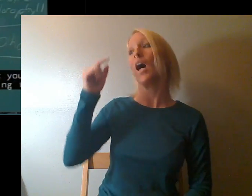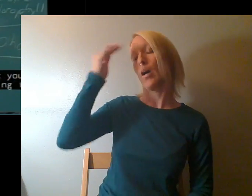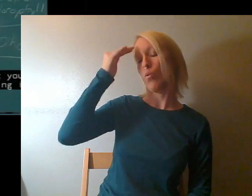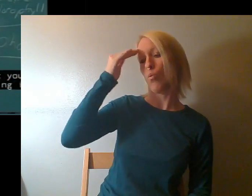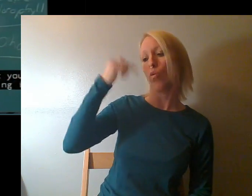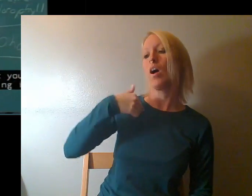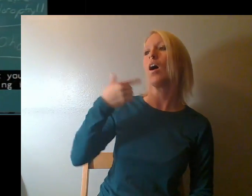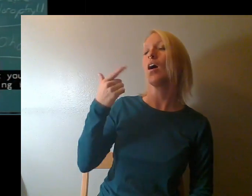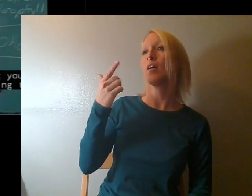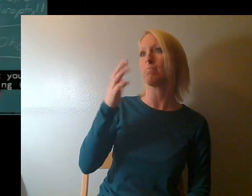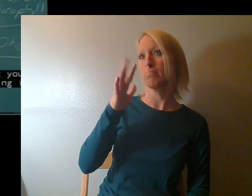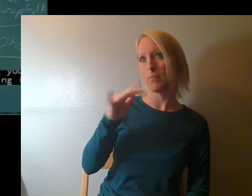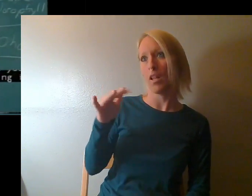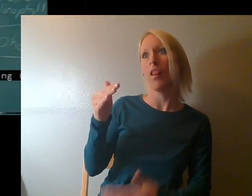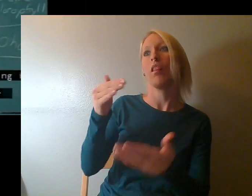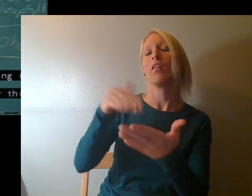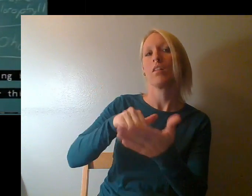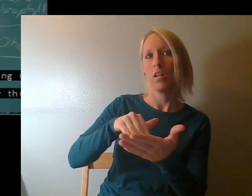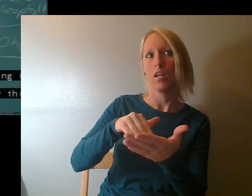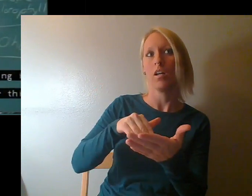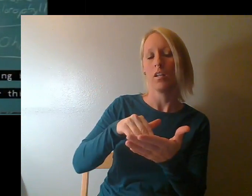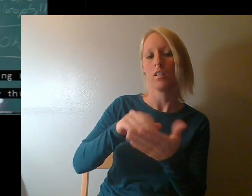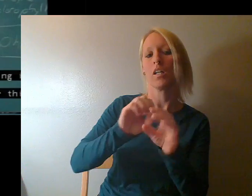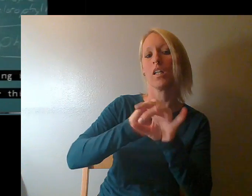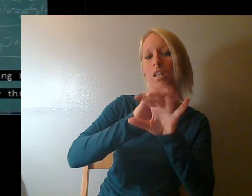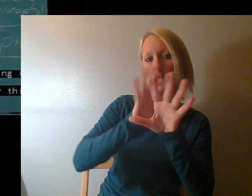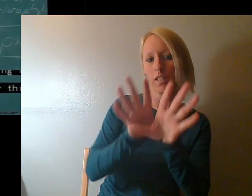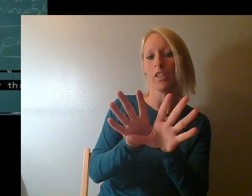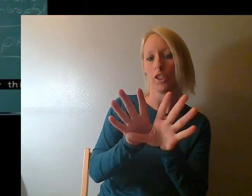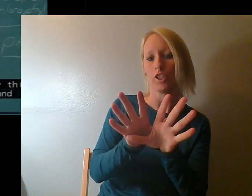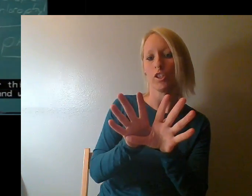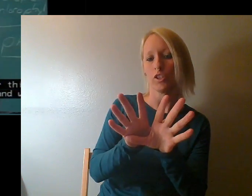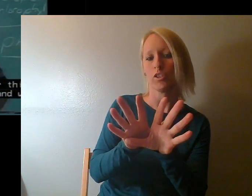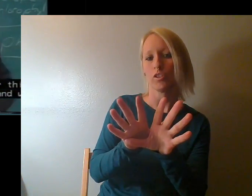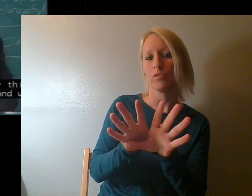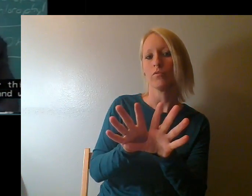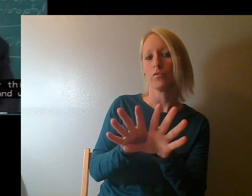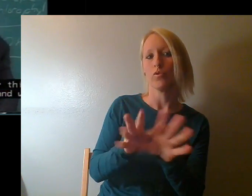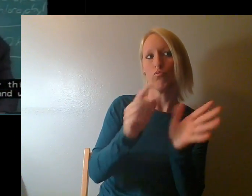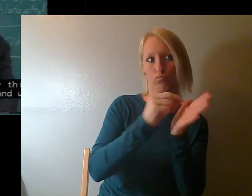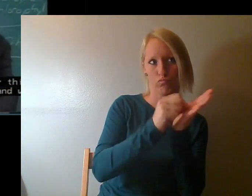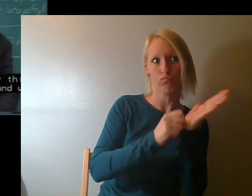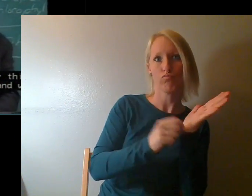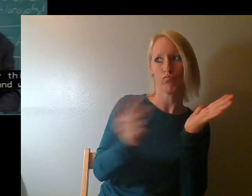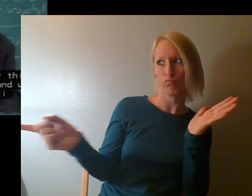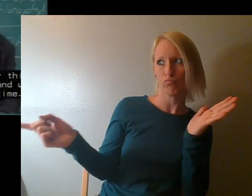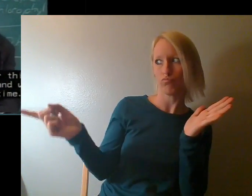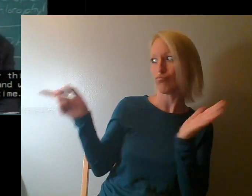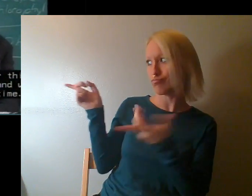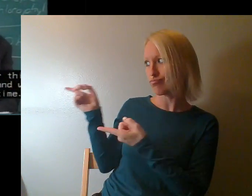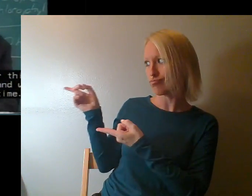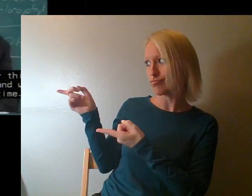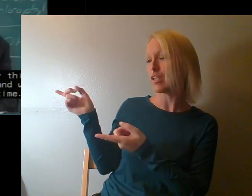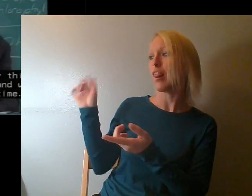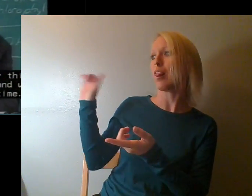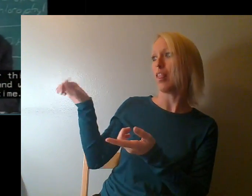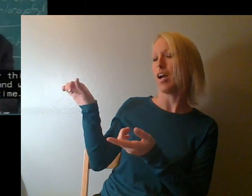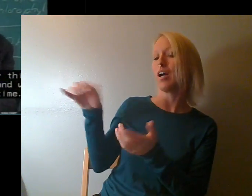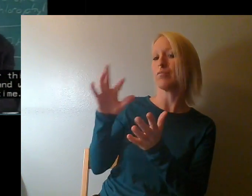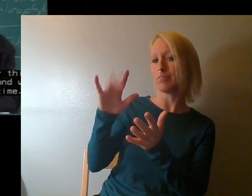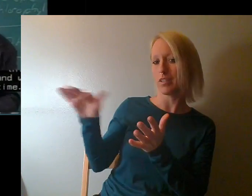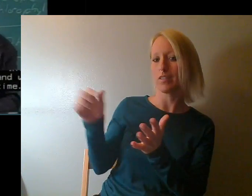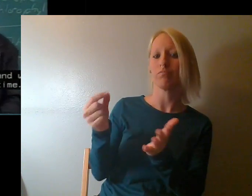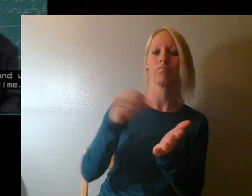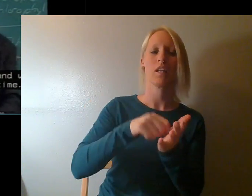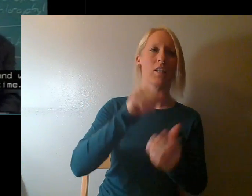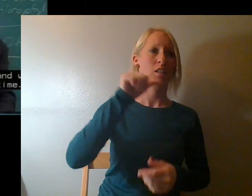notes. All right, yesterday we tried to cover this right at the end of class, and we ended up running short on time, and